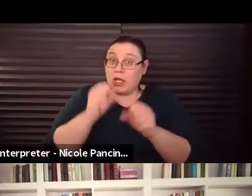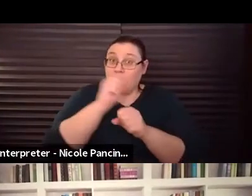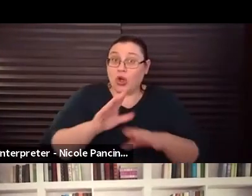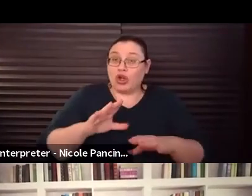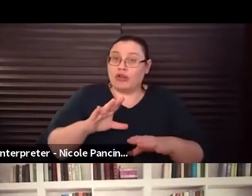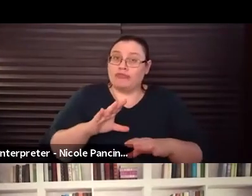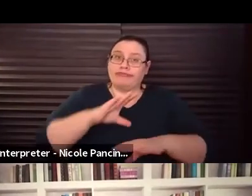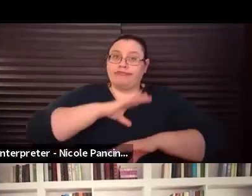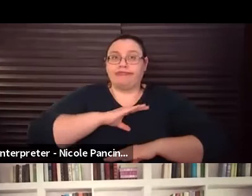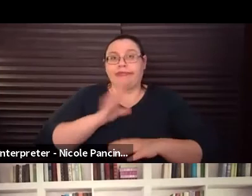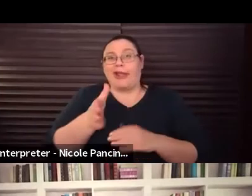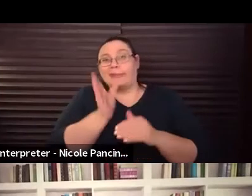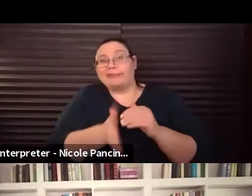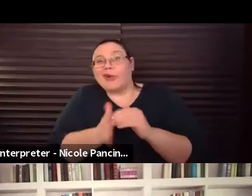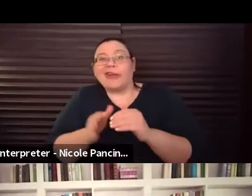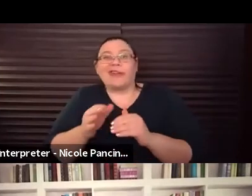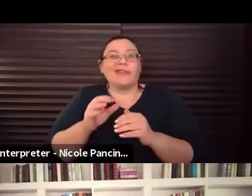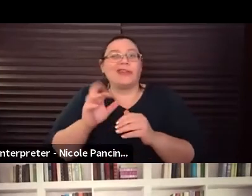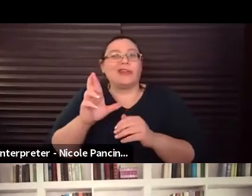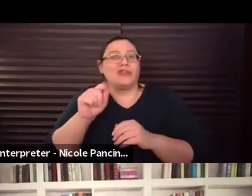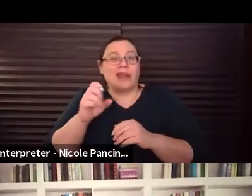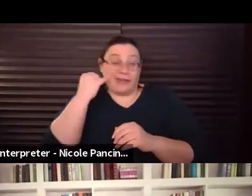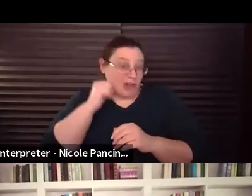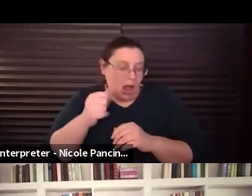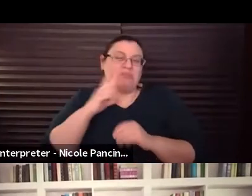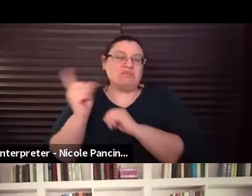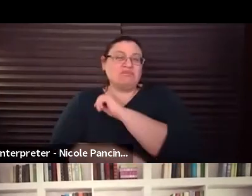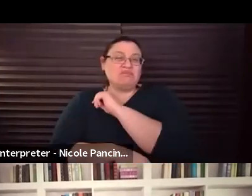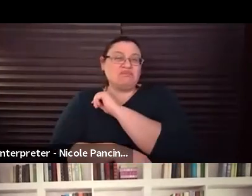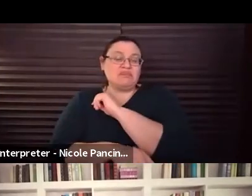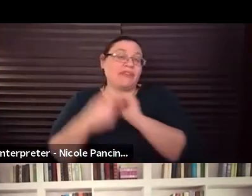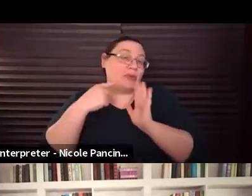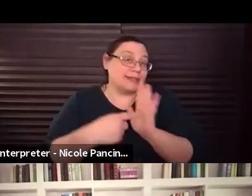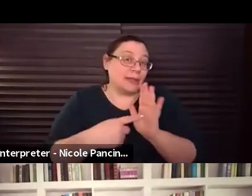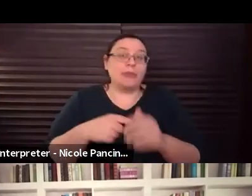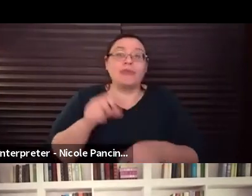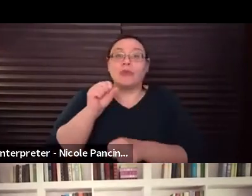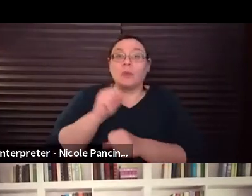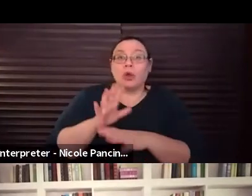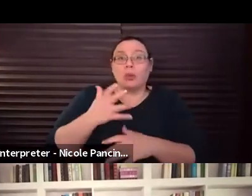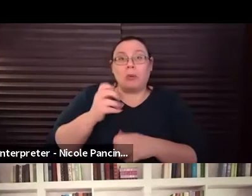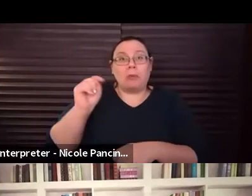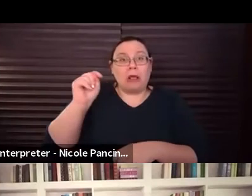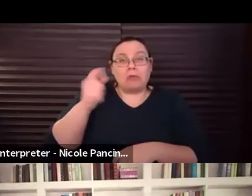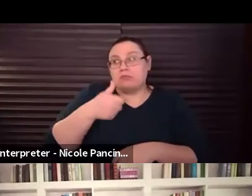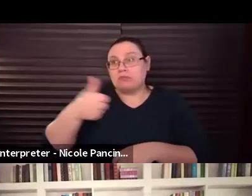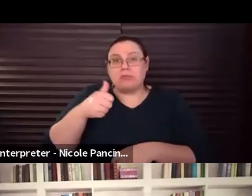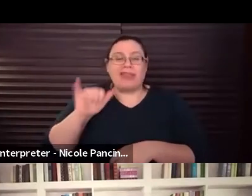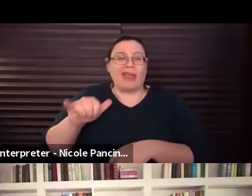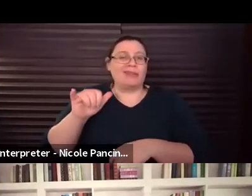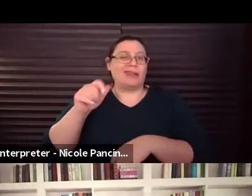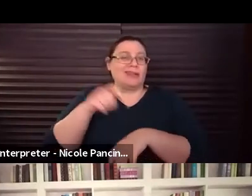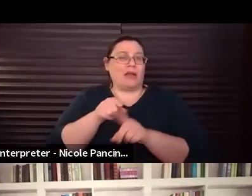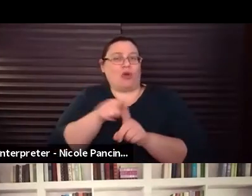their productivity rate should be. If they don't, they could be disciplined. And so, for example, if a worker needs to use the bathroom, that is time off task.